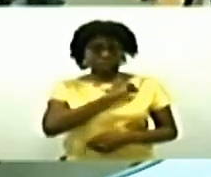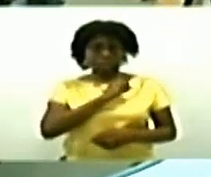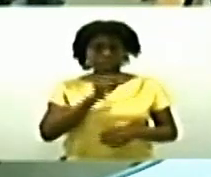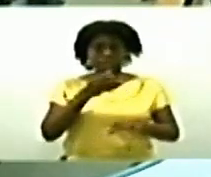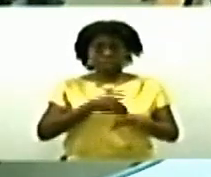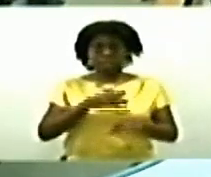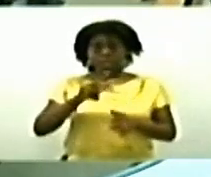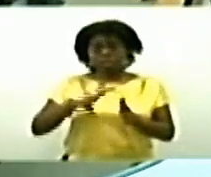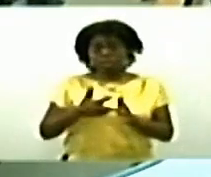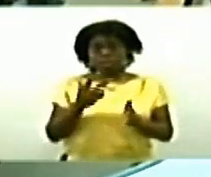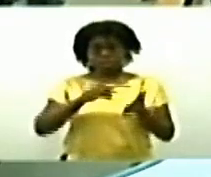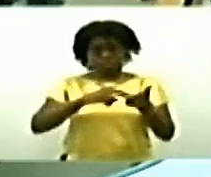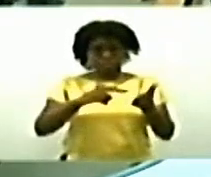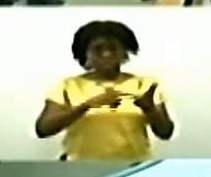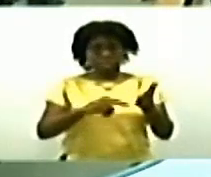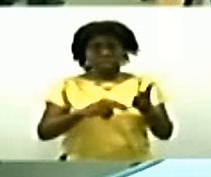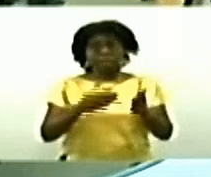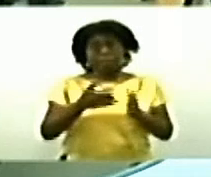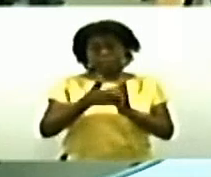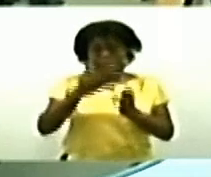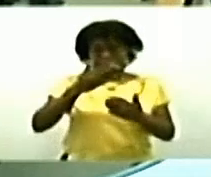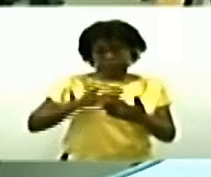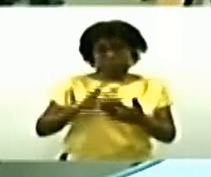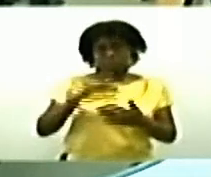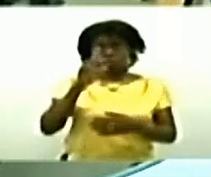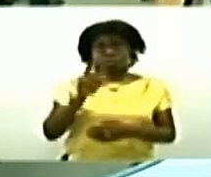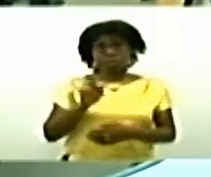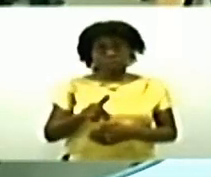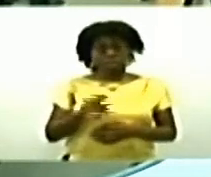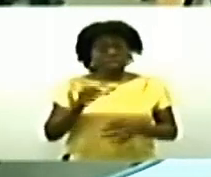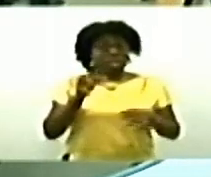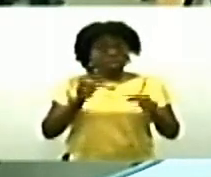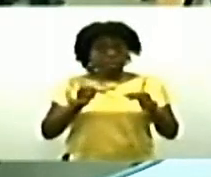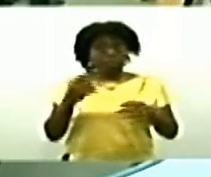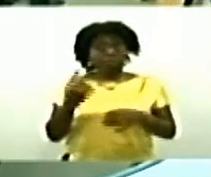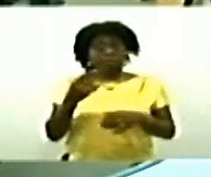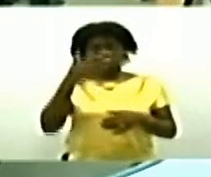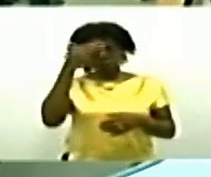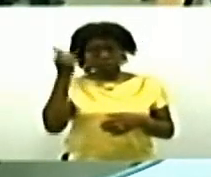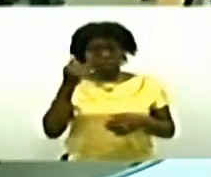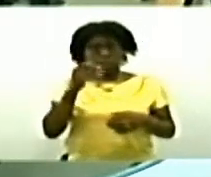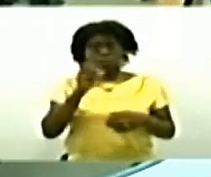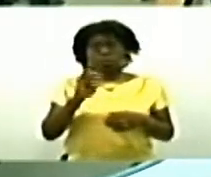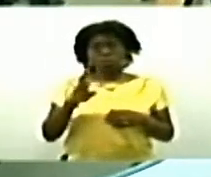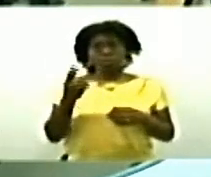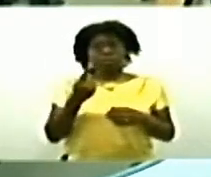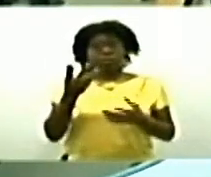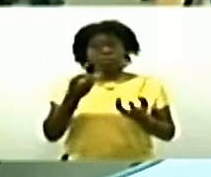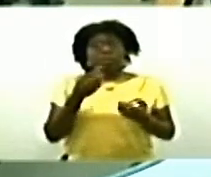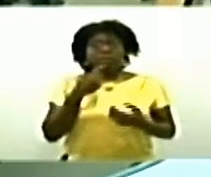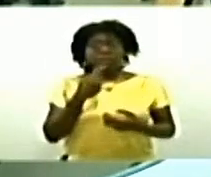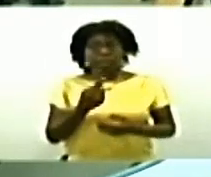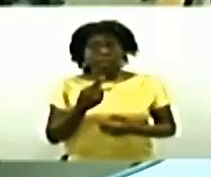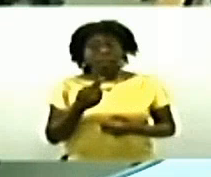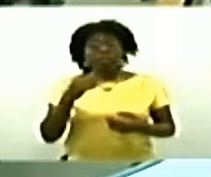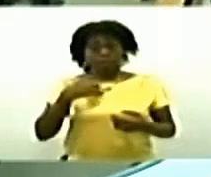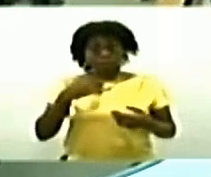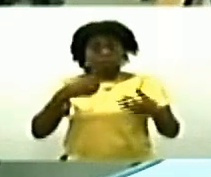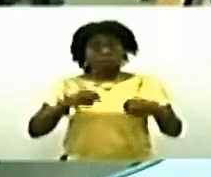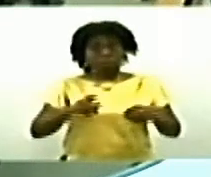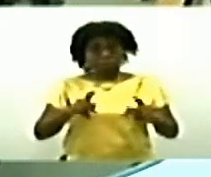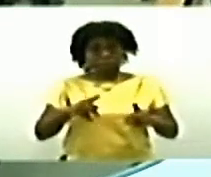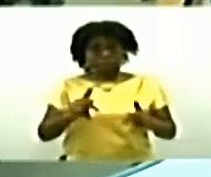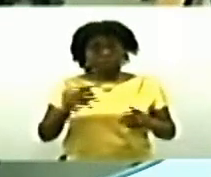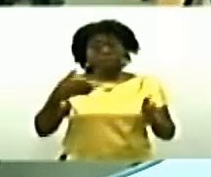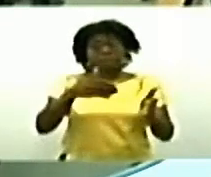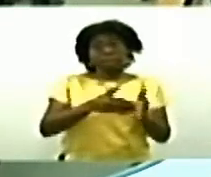put, again, if there was something that you forgot or some oversight or something you want to say, there's an opportunity again for